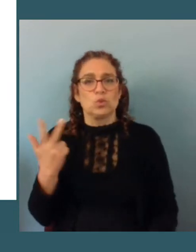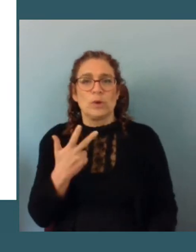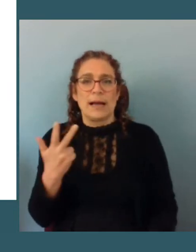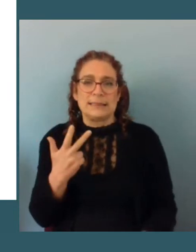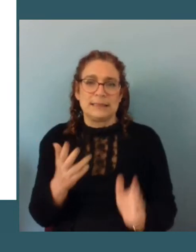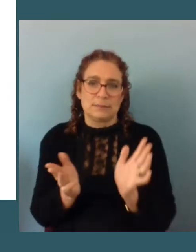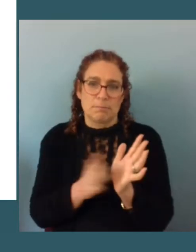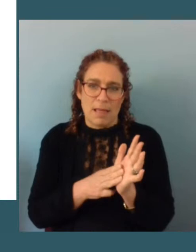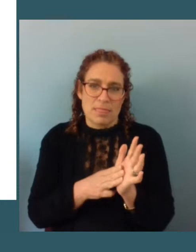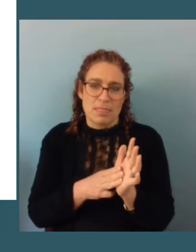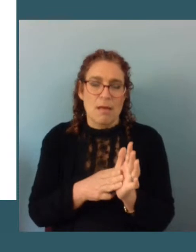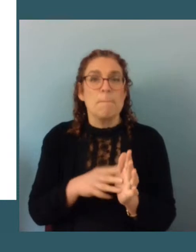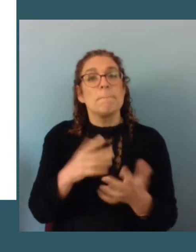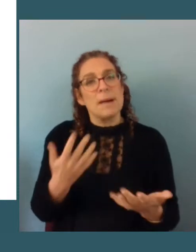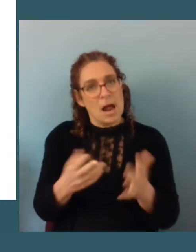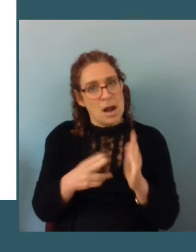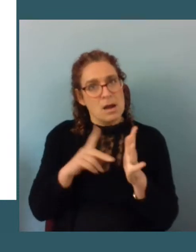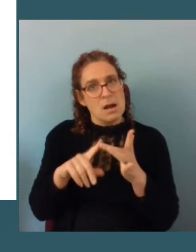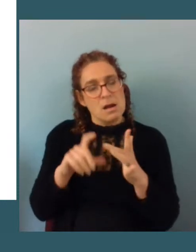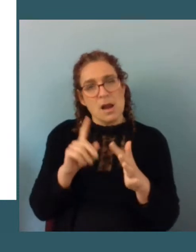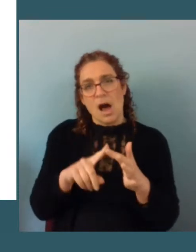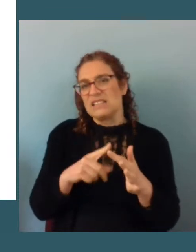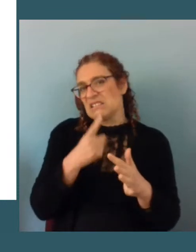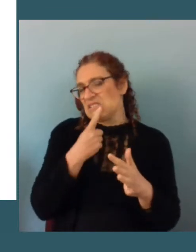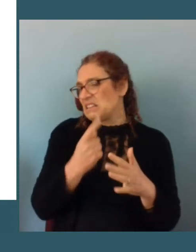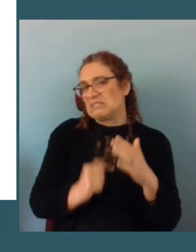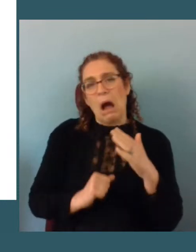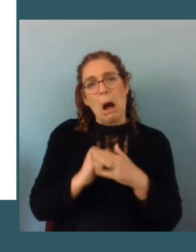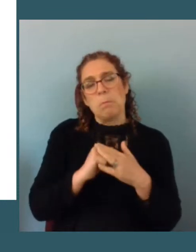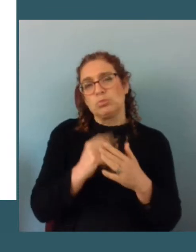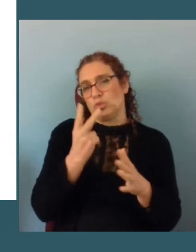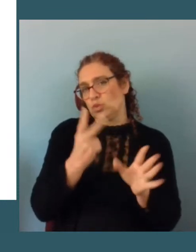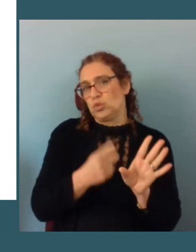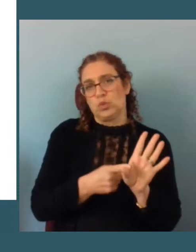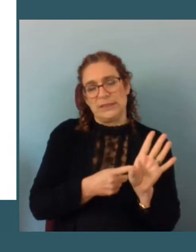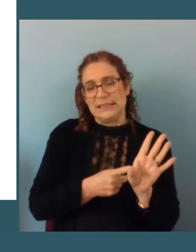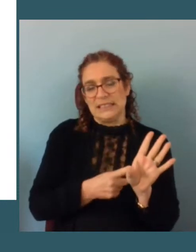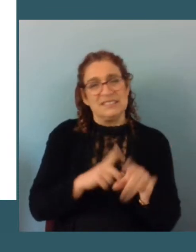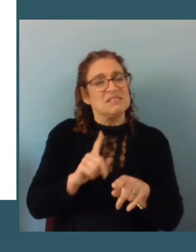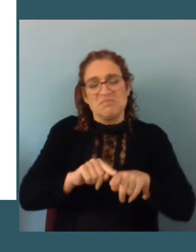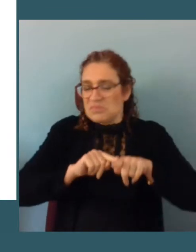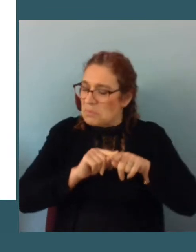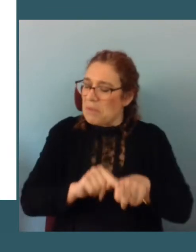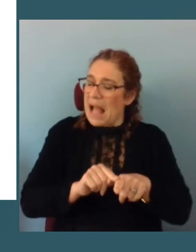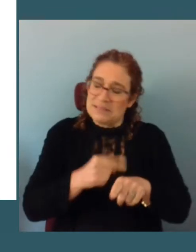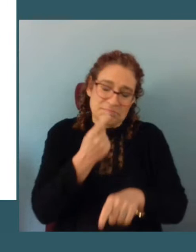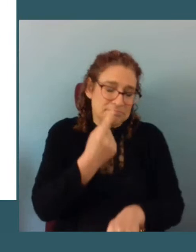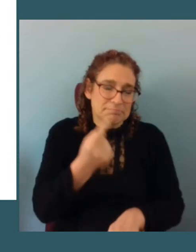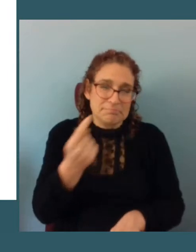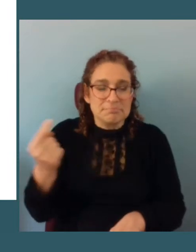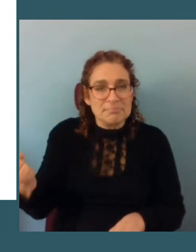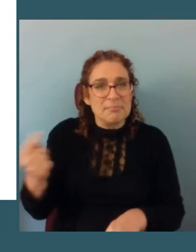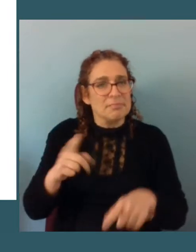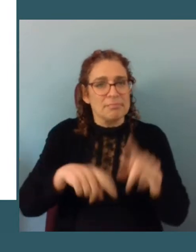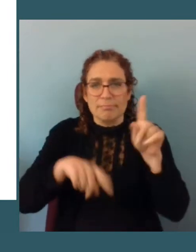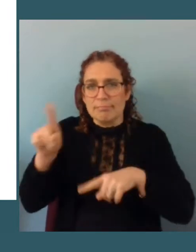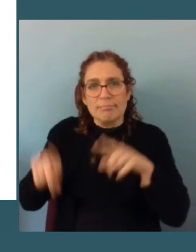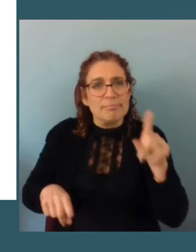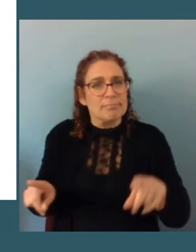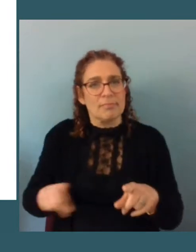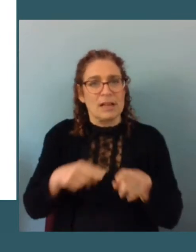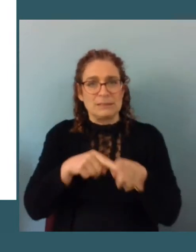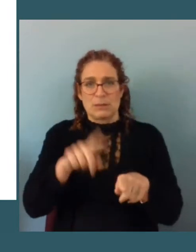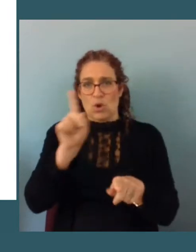says up until 2 years. So it's really dependent on an individual basis, because they really do vary in terms of nutritional